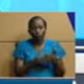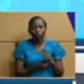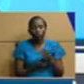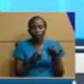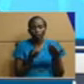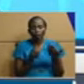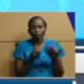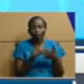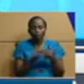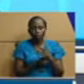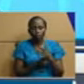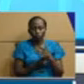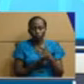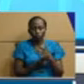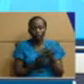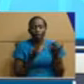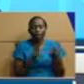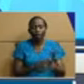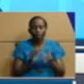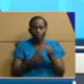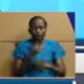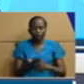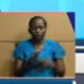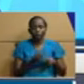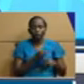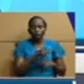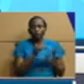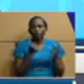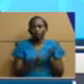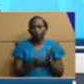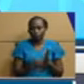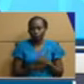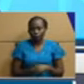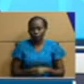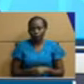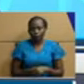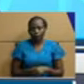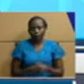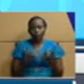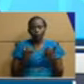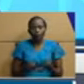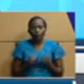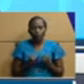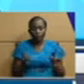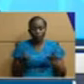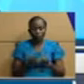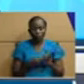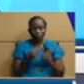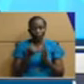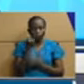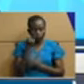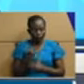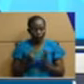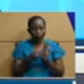from these various disasters. Now, the implementation of the strict lockdown measures in response